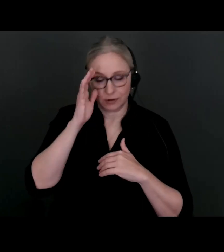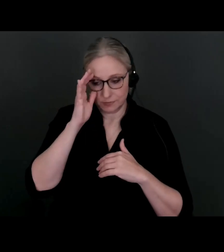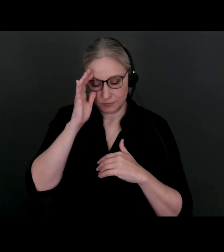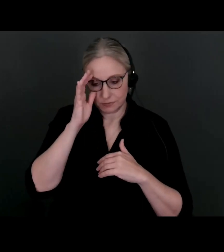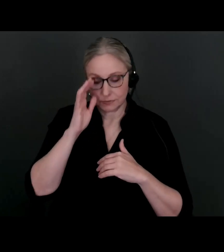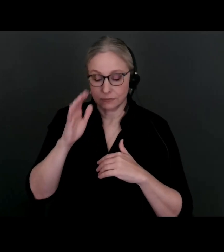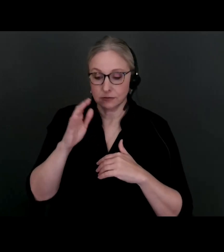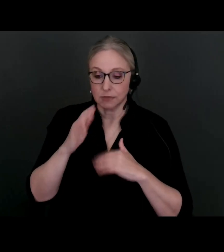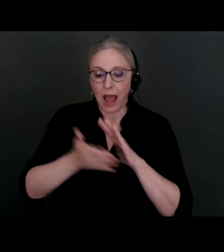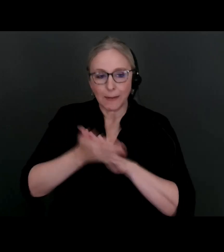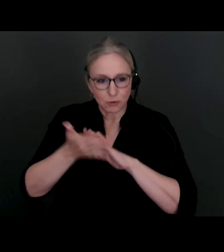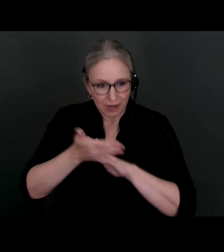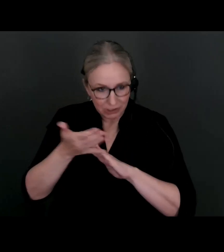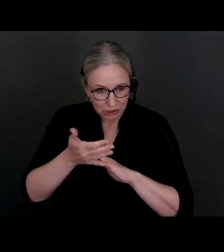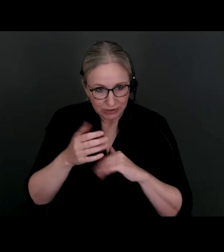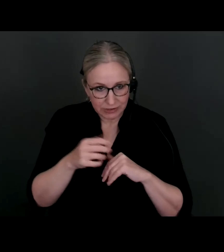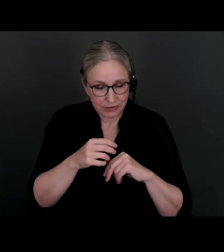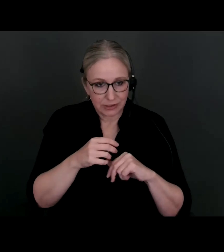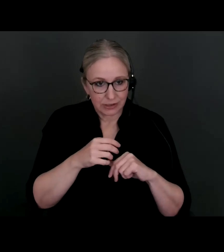operations,